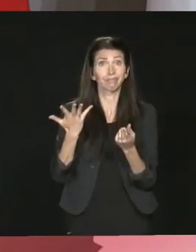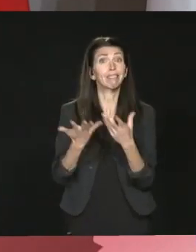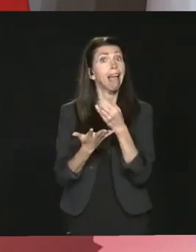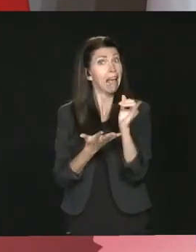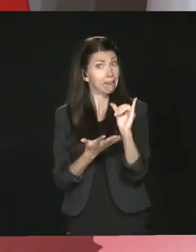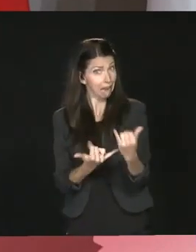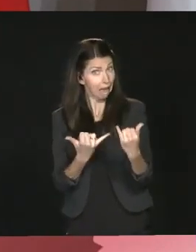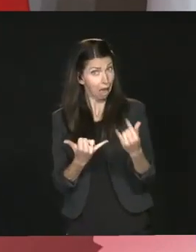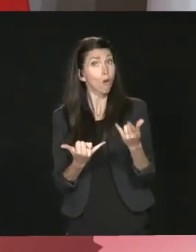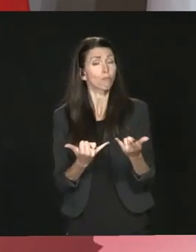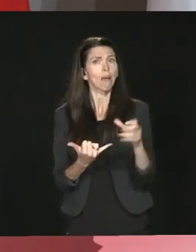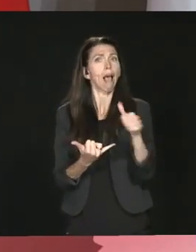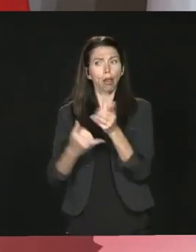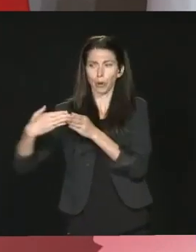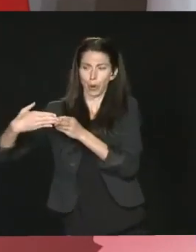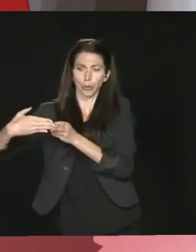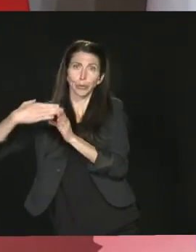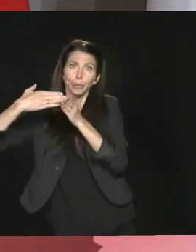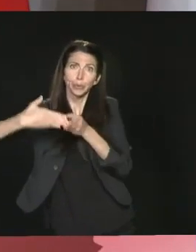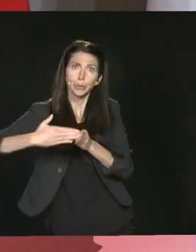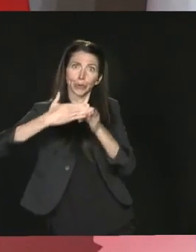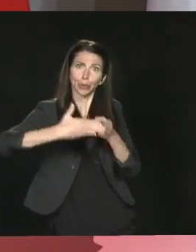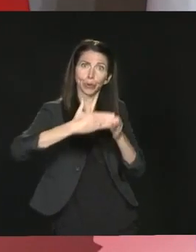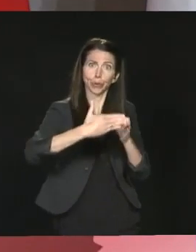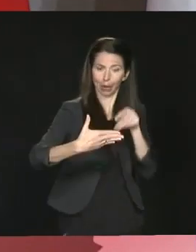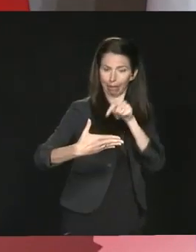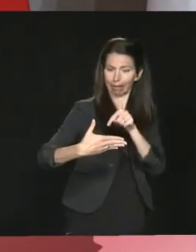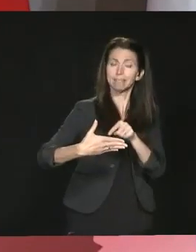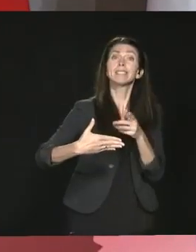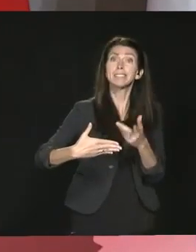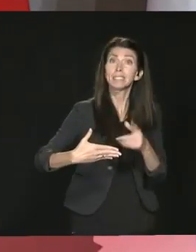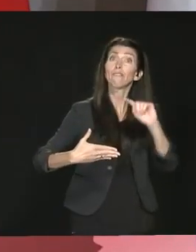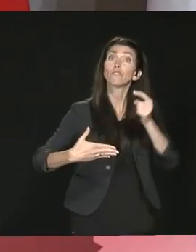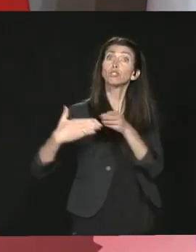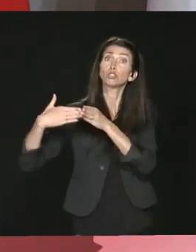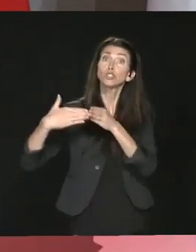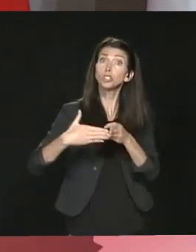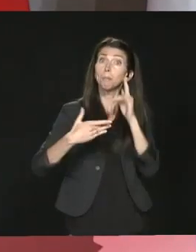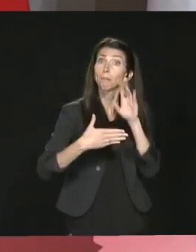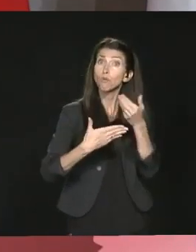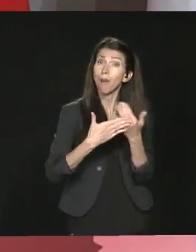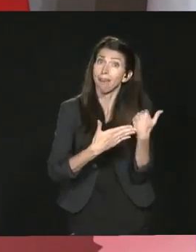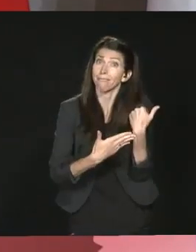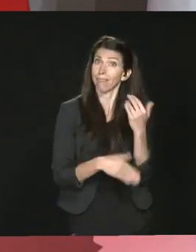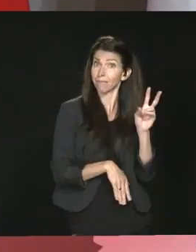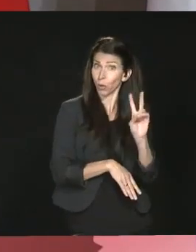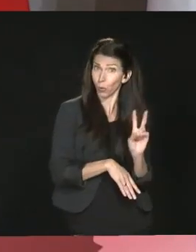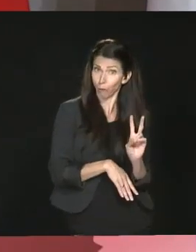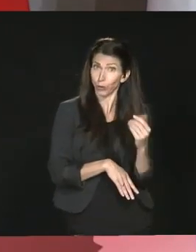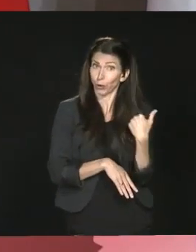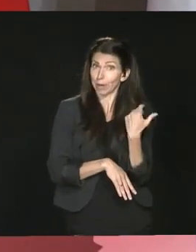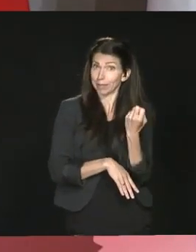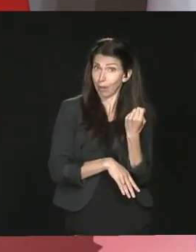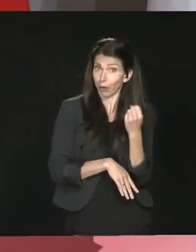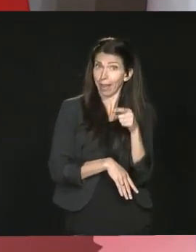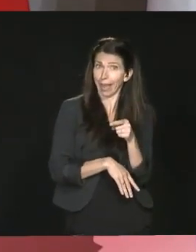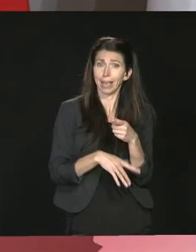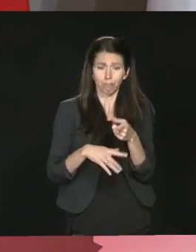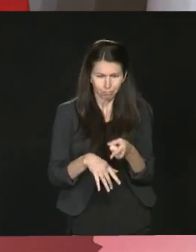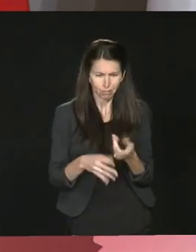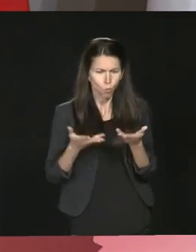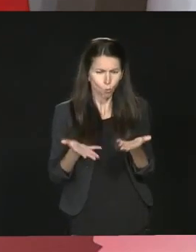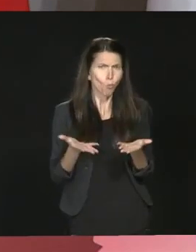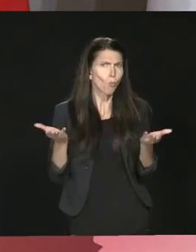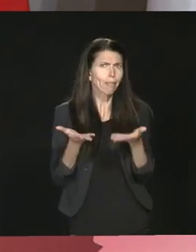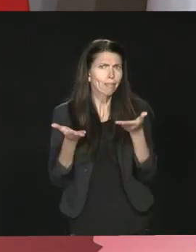ship arrived in the port of Vancouver last Saturday, carrying 160,000 liters of hand